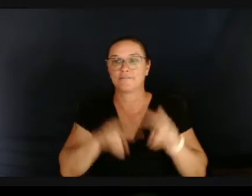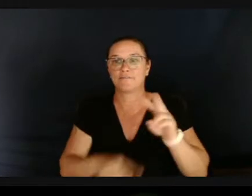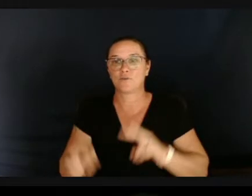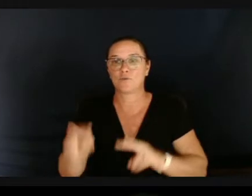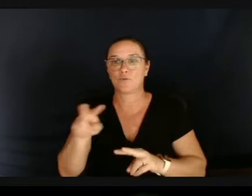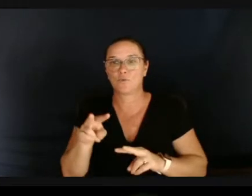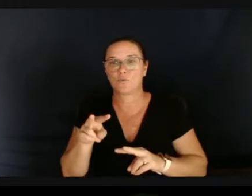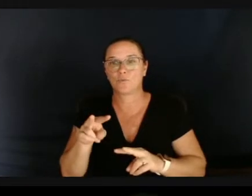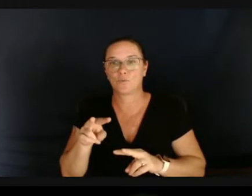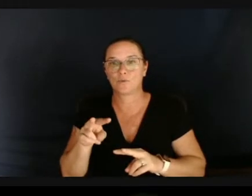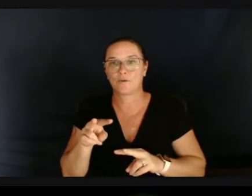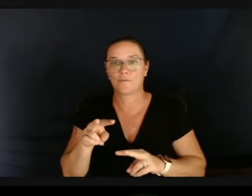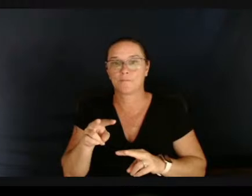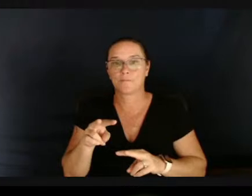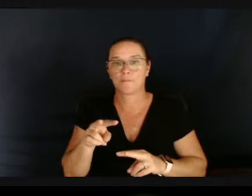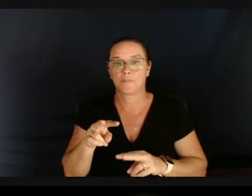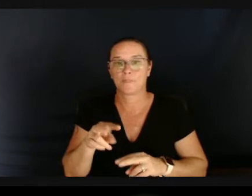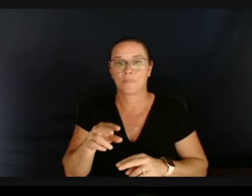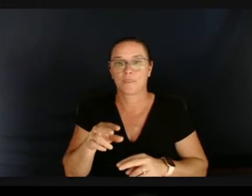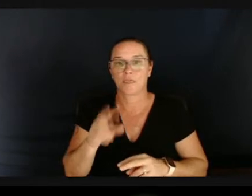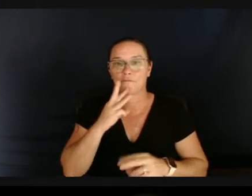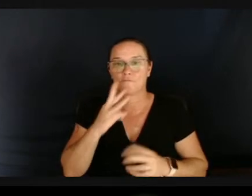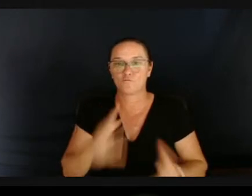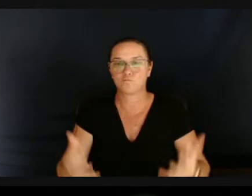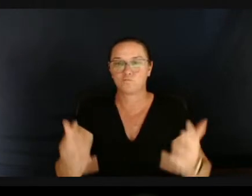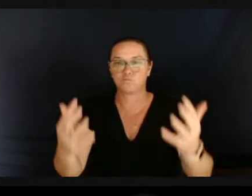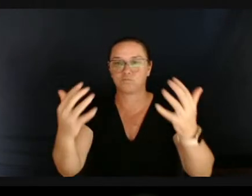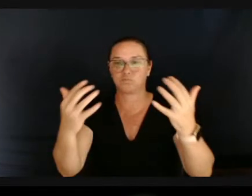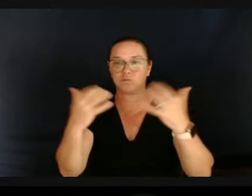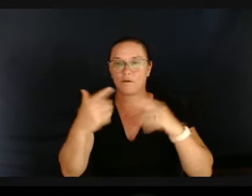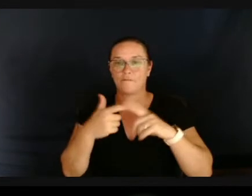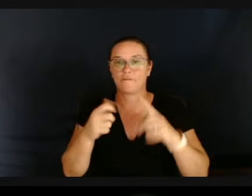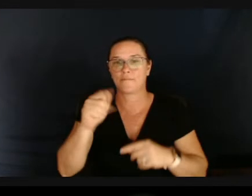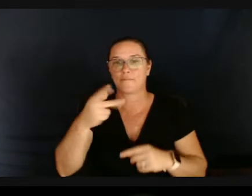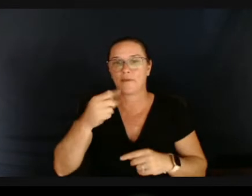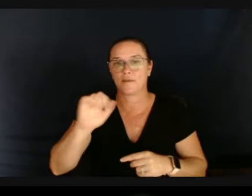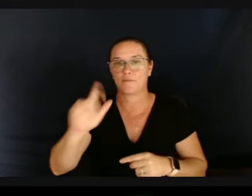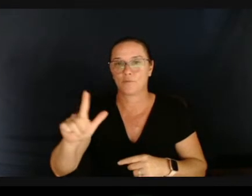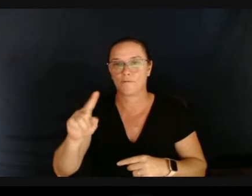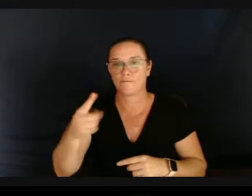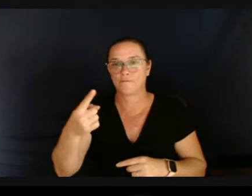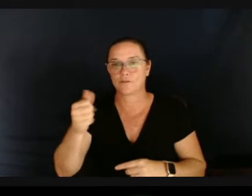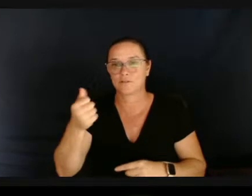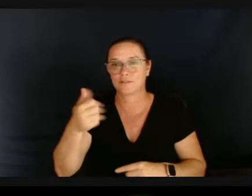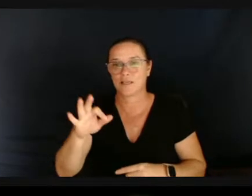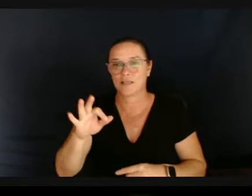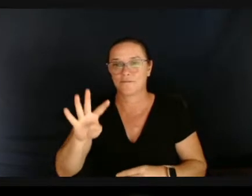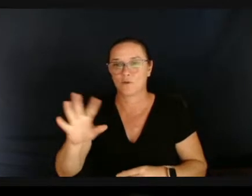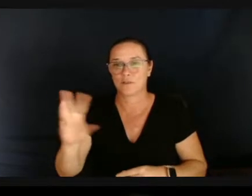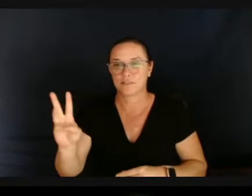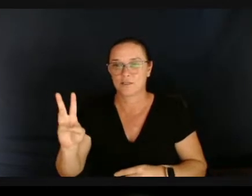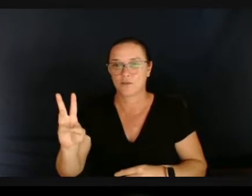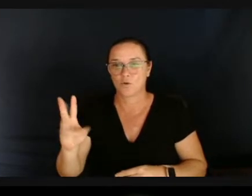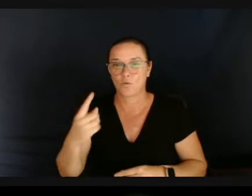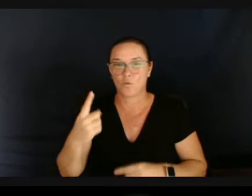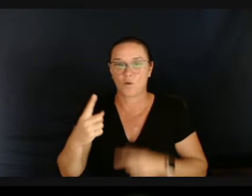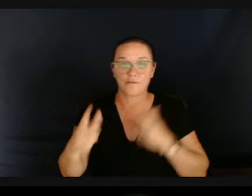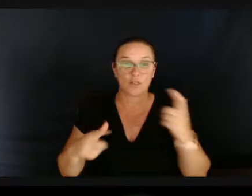of the tsunami from April 1st, 1946. That was one of the largest tsunamis we've